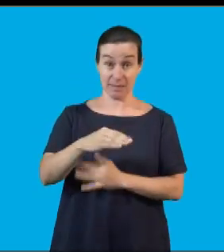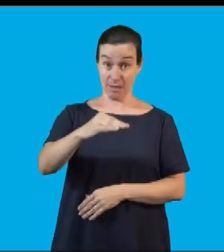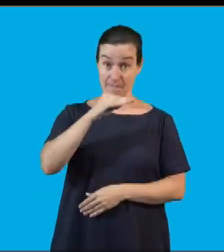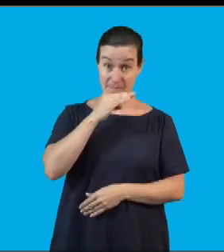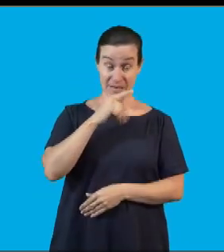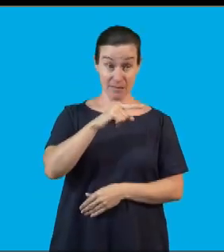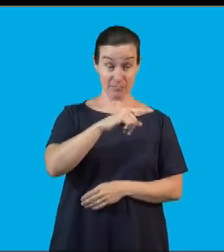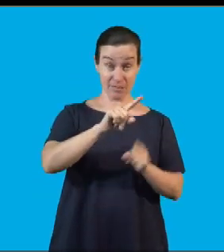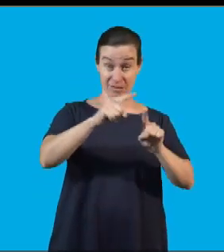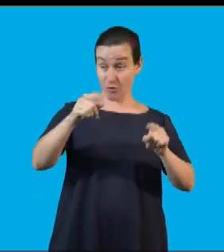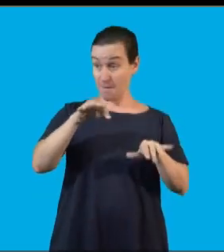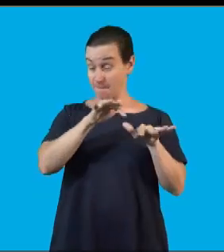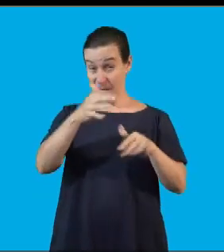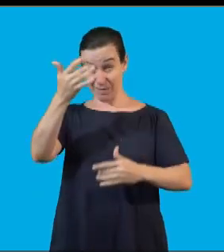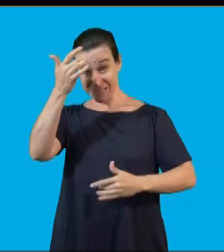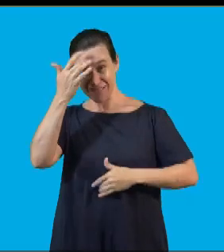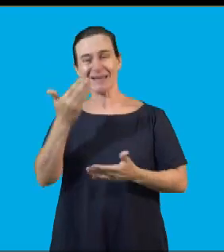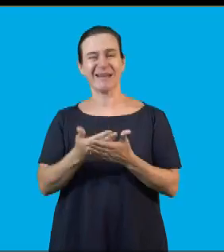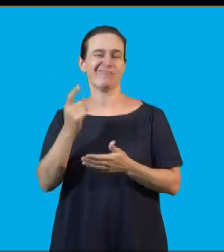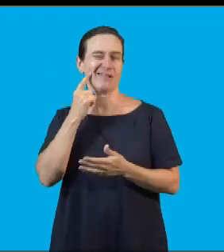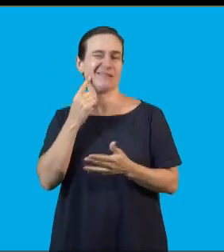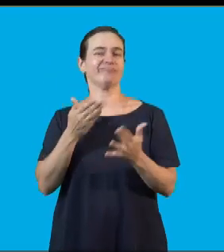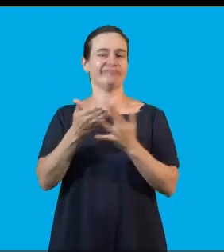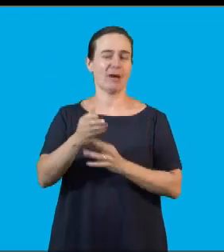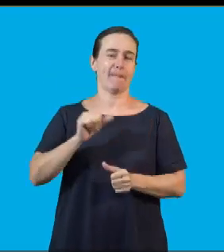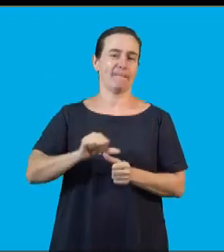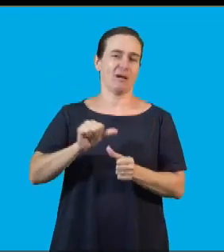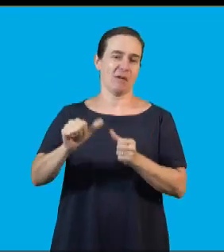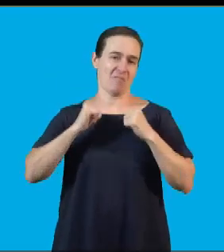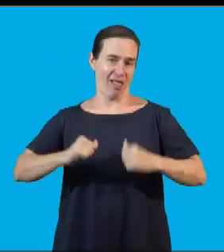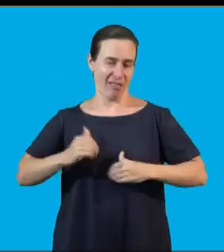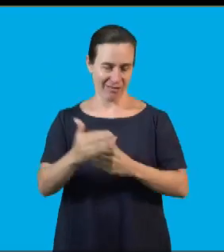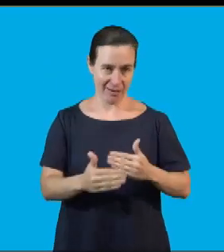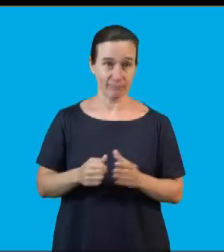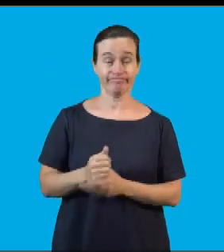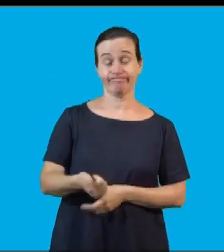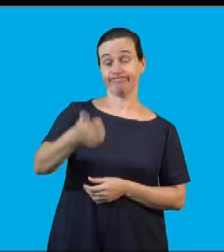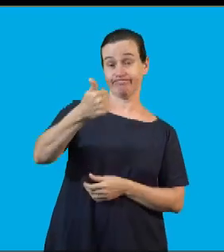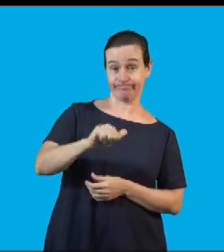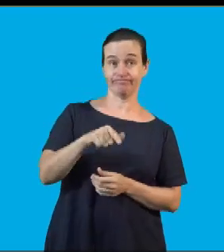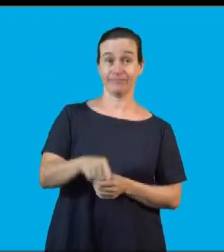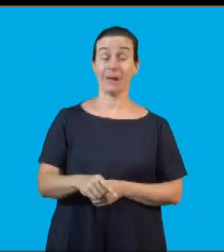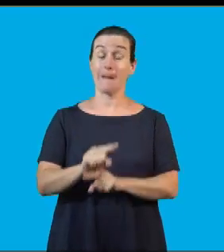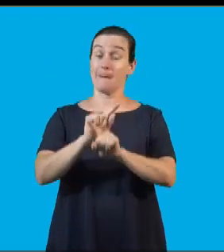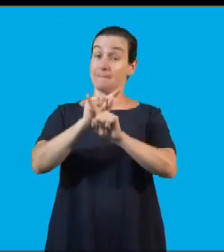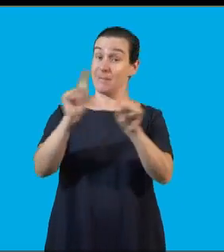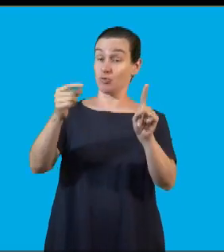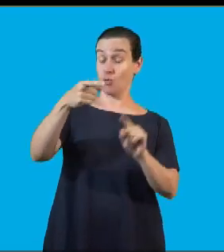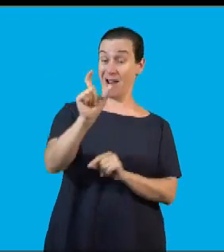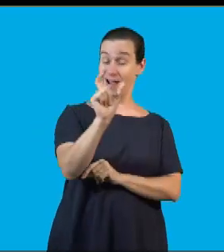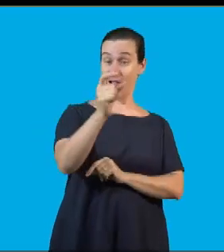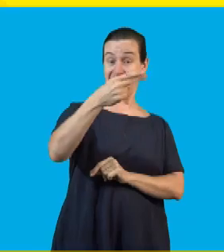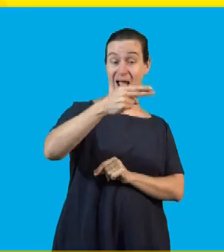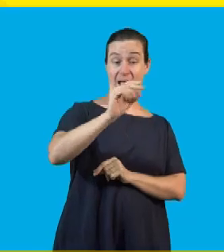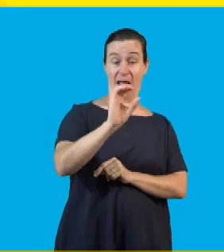empowers patients to improve overall health outcomes. The text continues on the next slide. However,